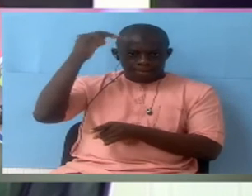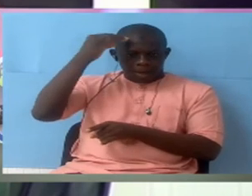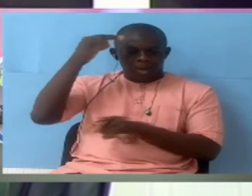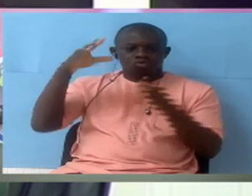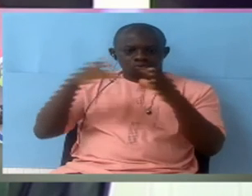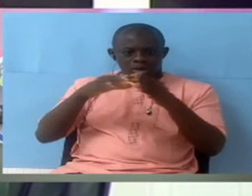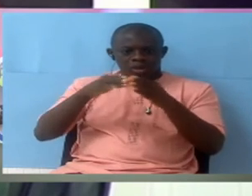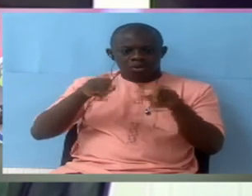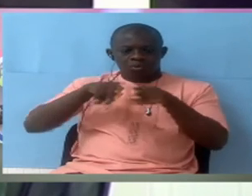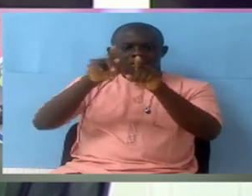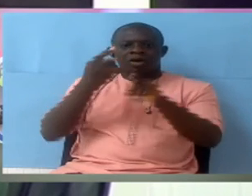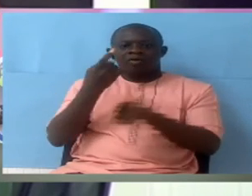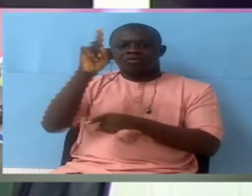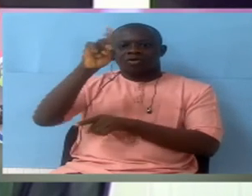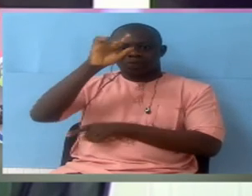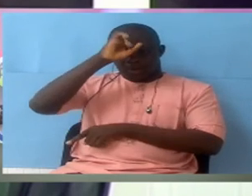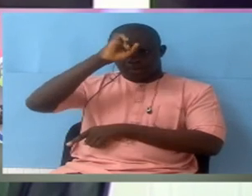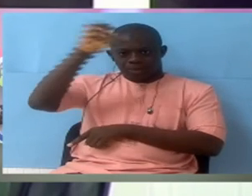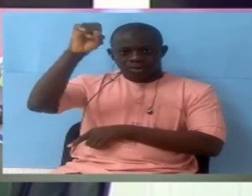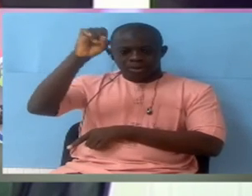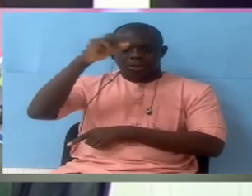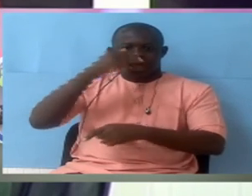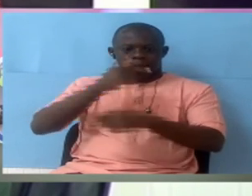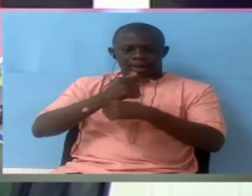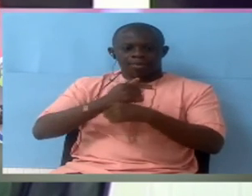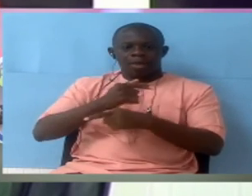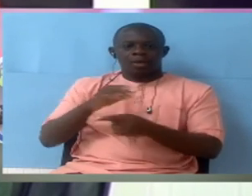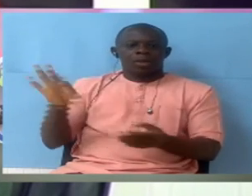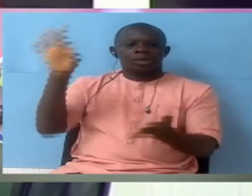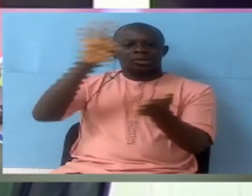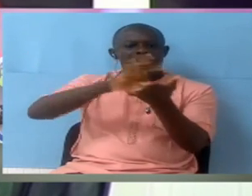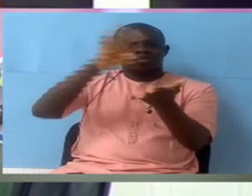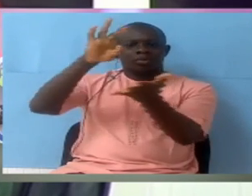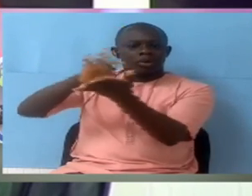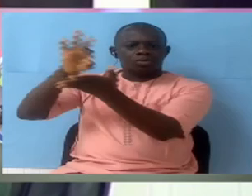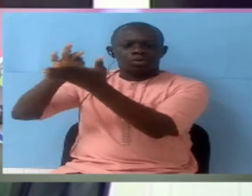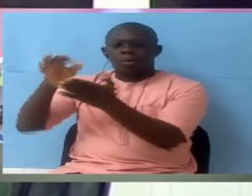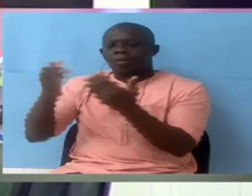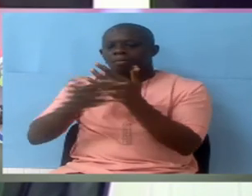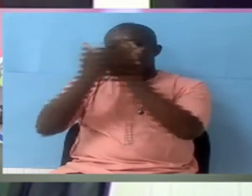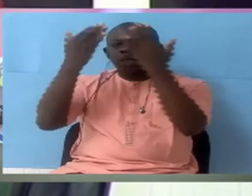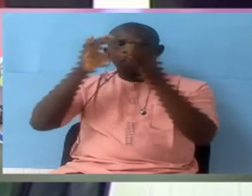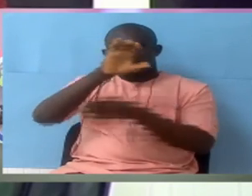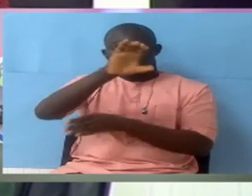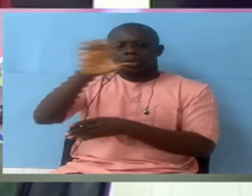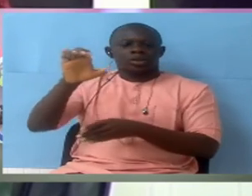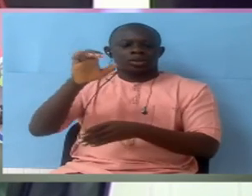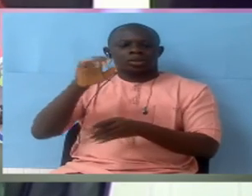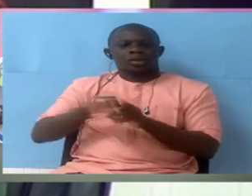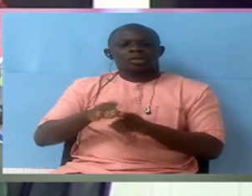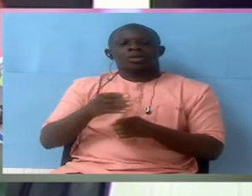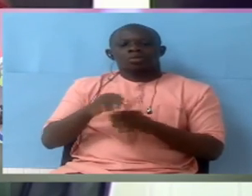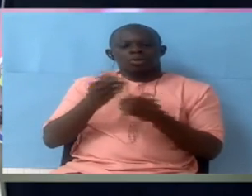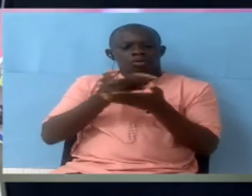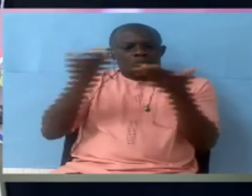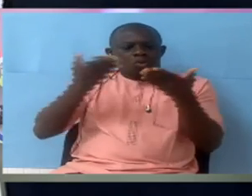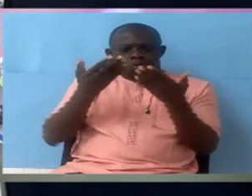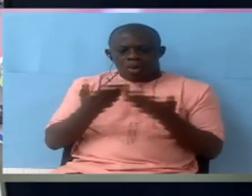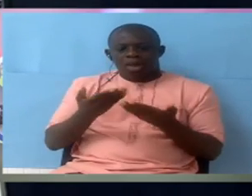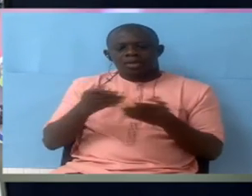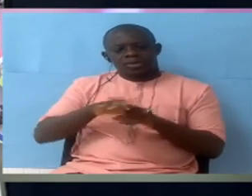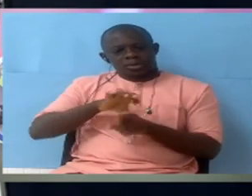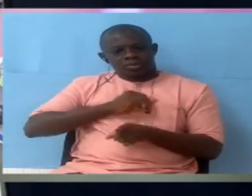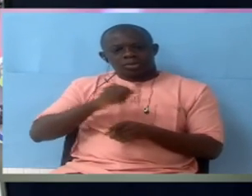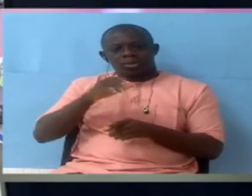Republic. We traveled to so many countries, but I don't know why he was treating me like this. Munuma xam sax man ci